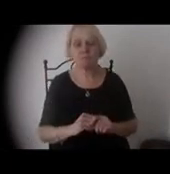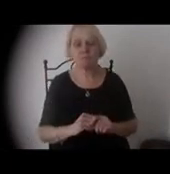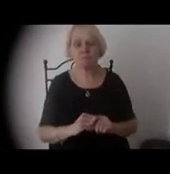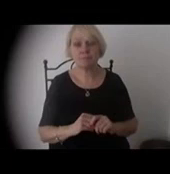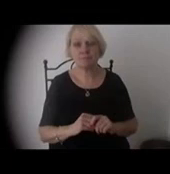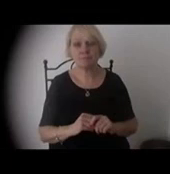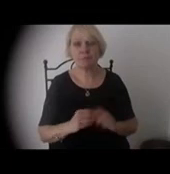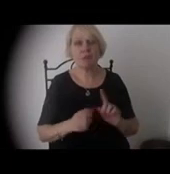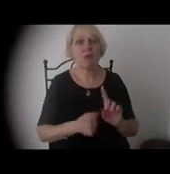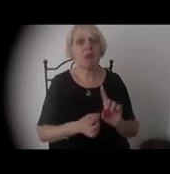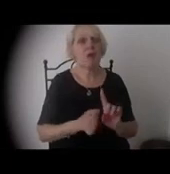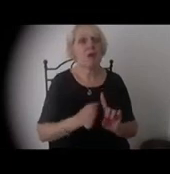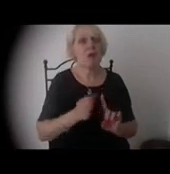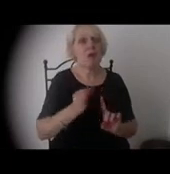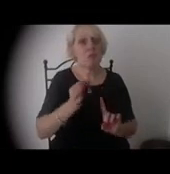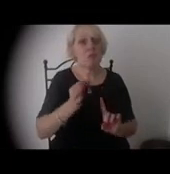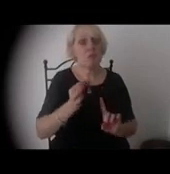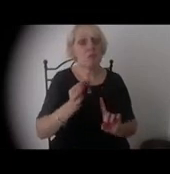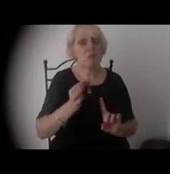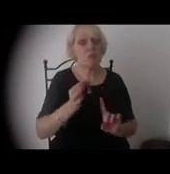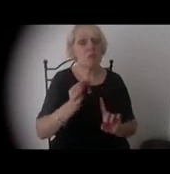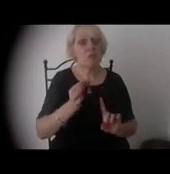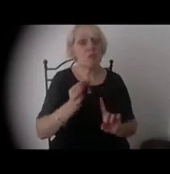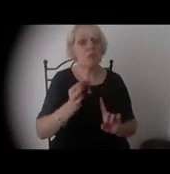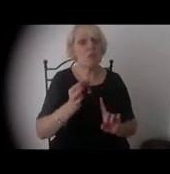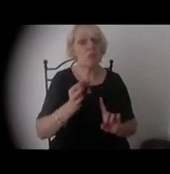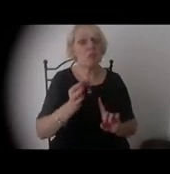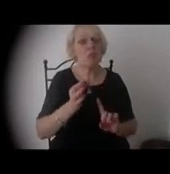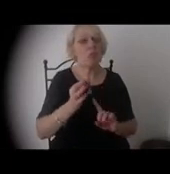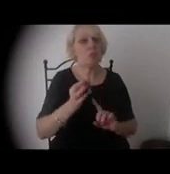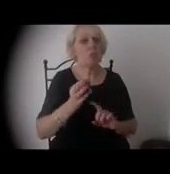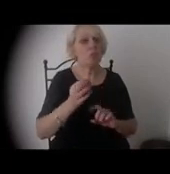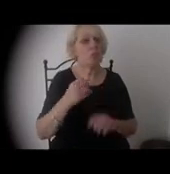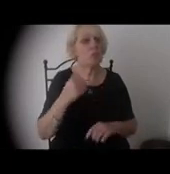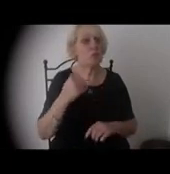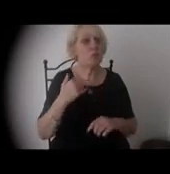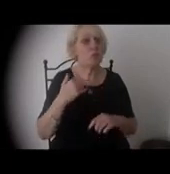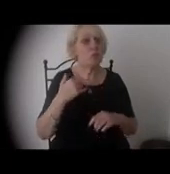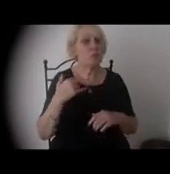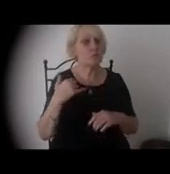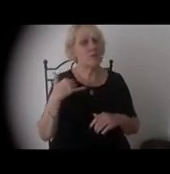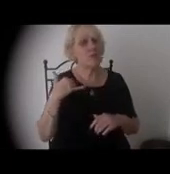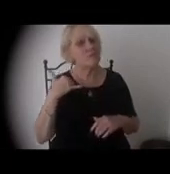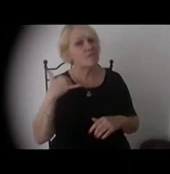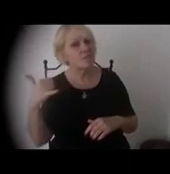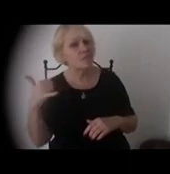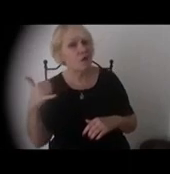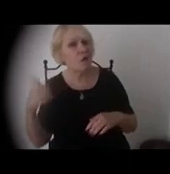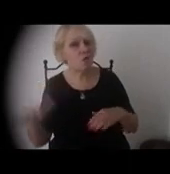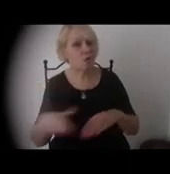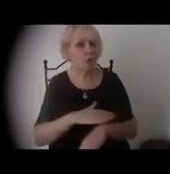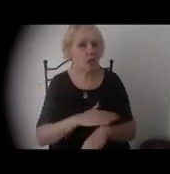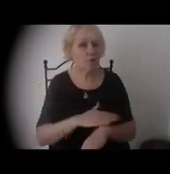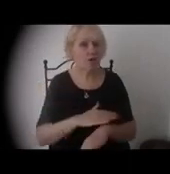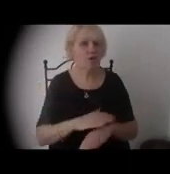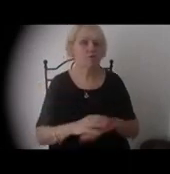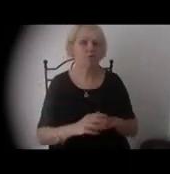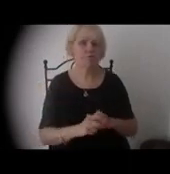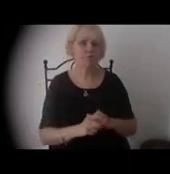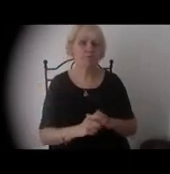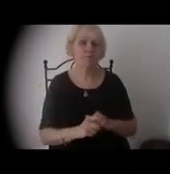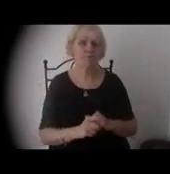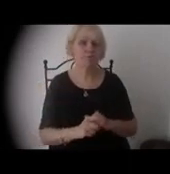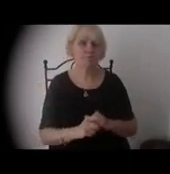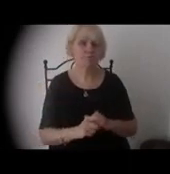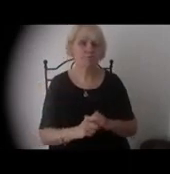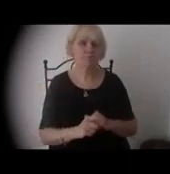improved arrangements for kind of on-call cover out of hours during the pandemic as well. So